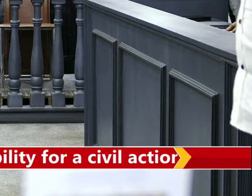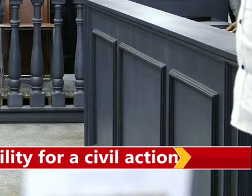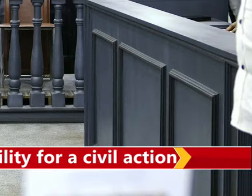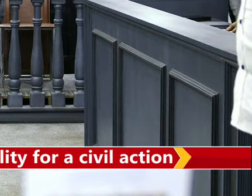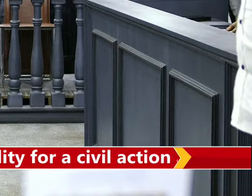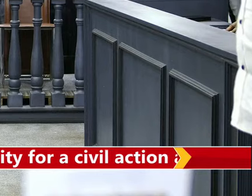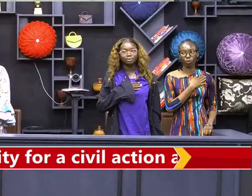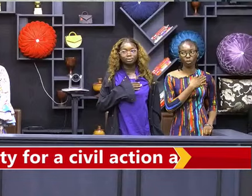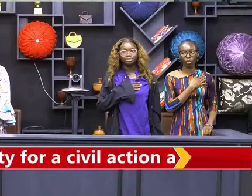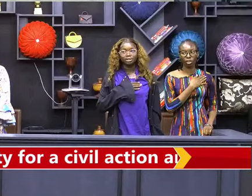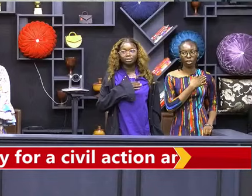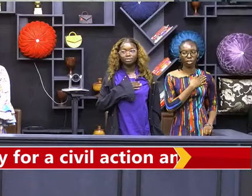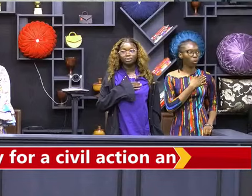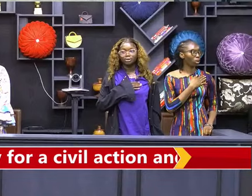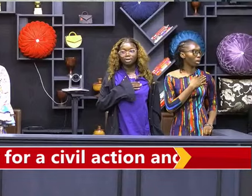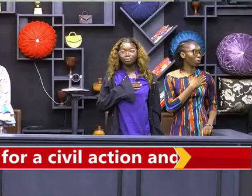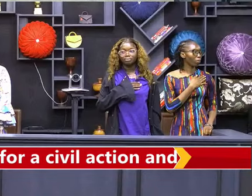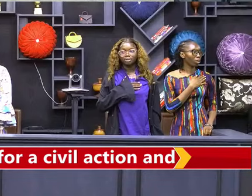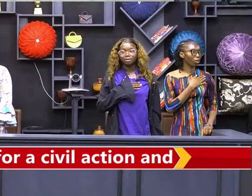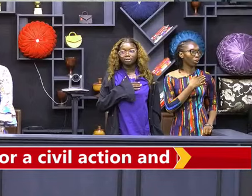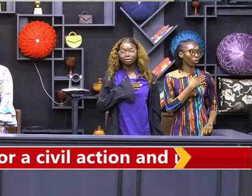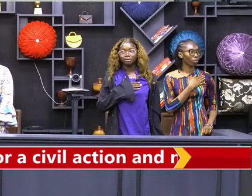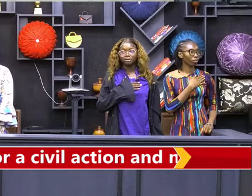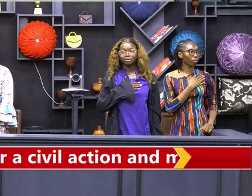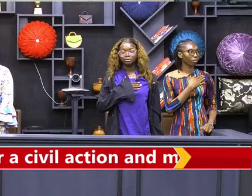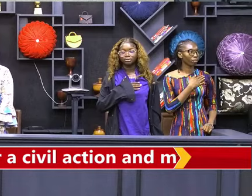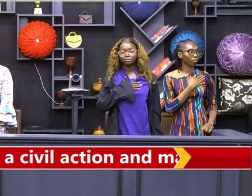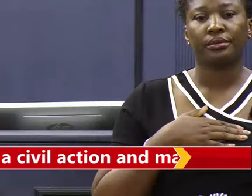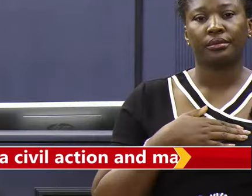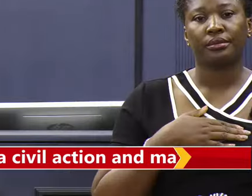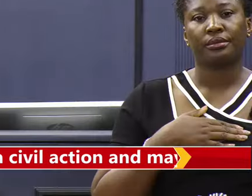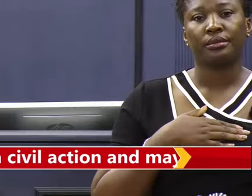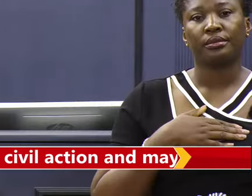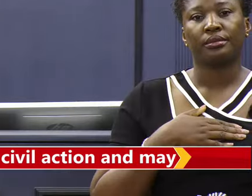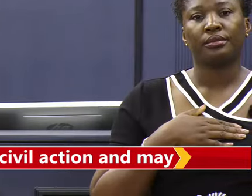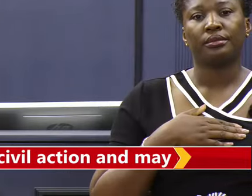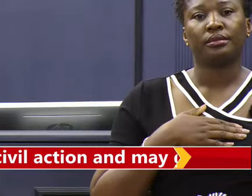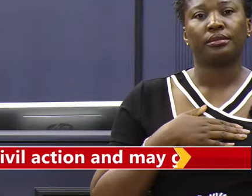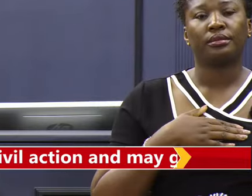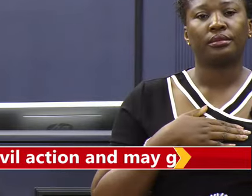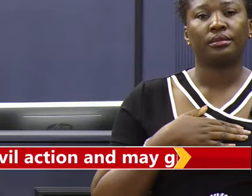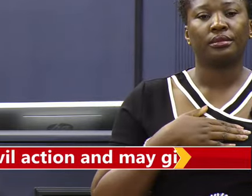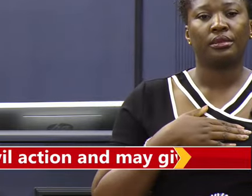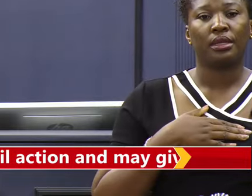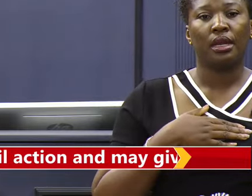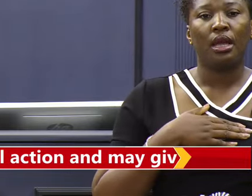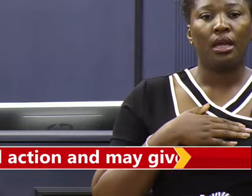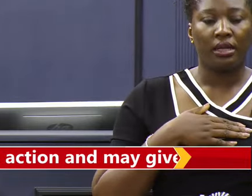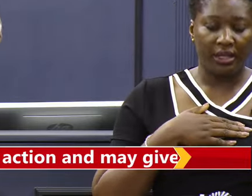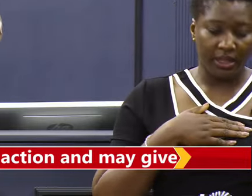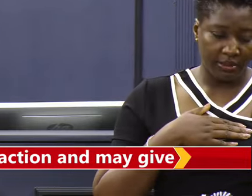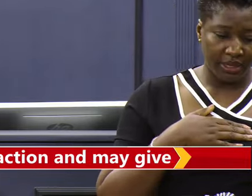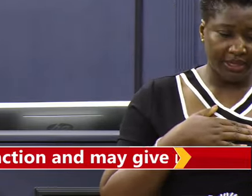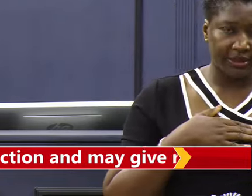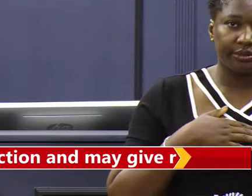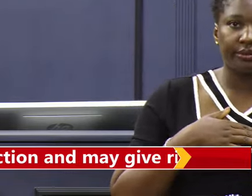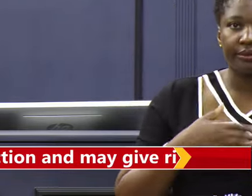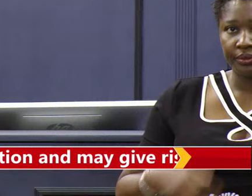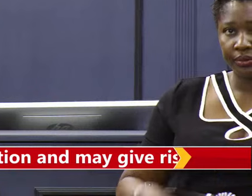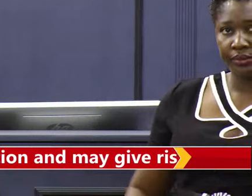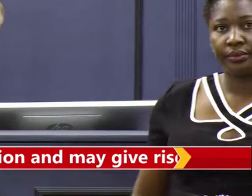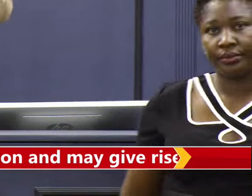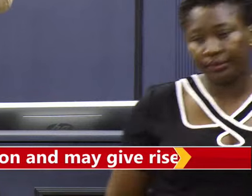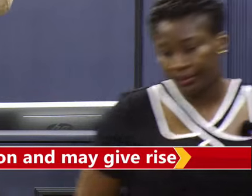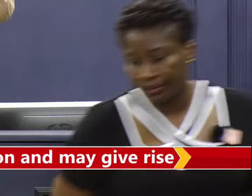uphold her honor and glory. So help me God. So help us God as a nation, Nigeria. Amen.